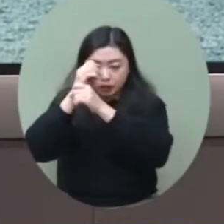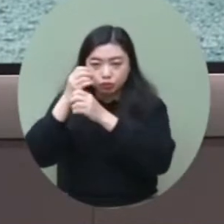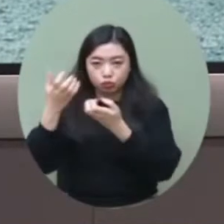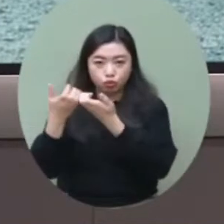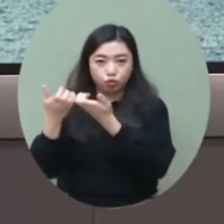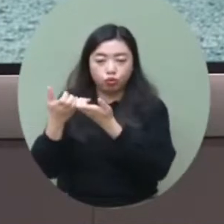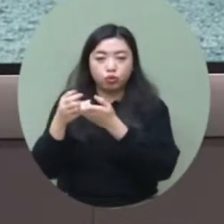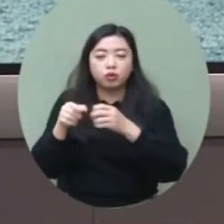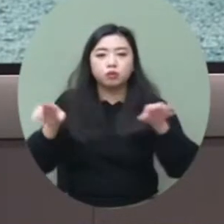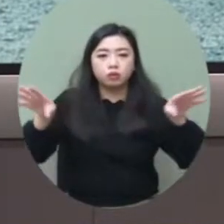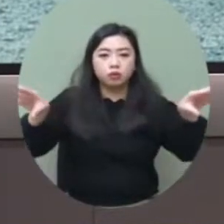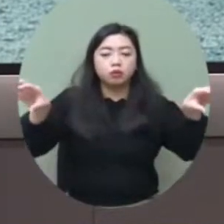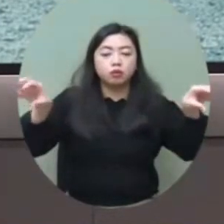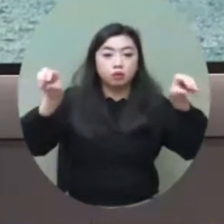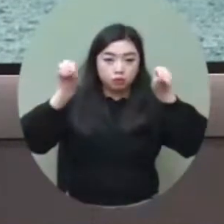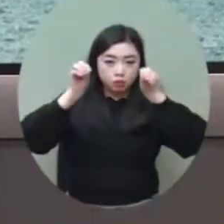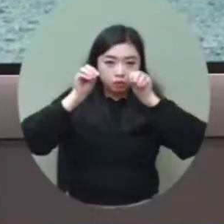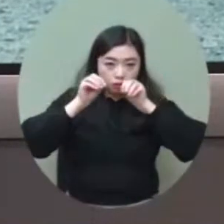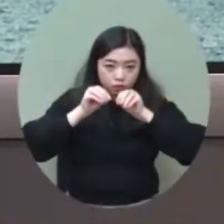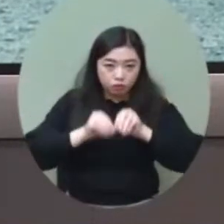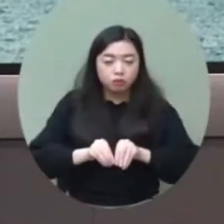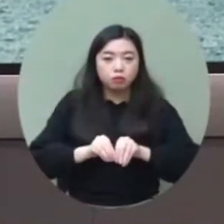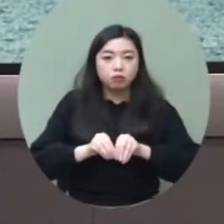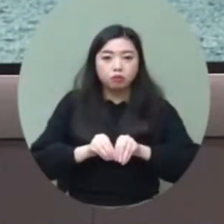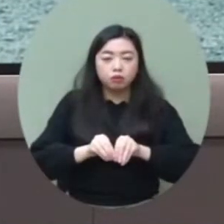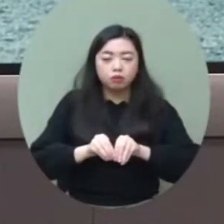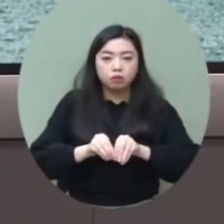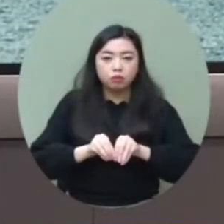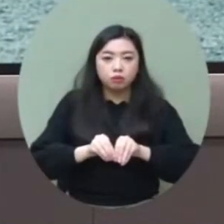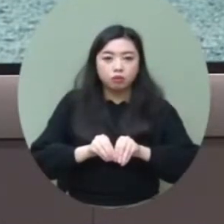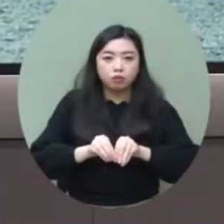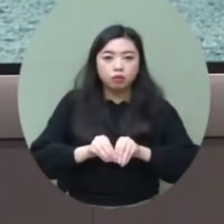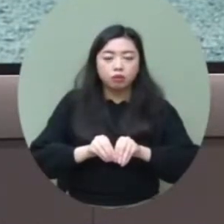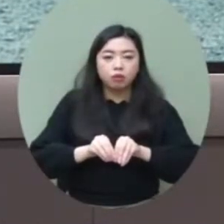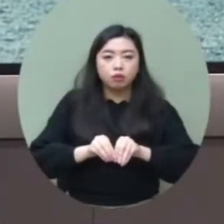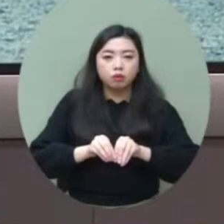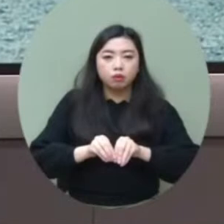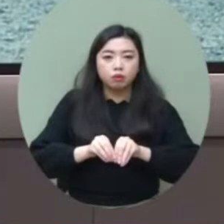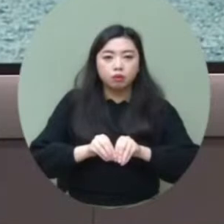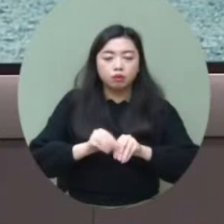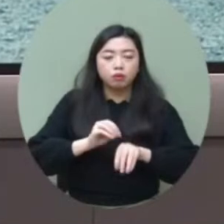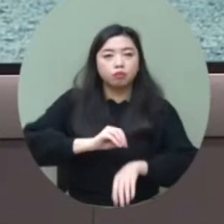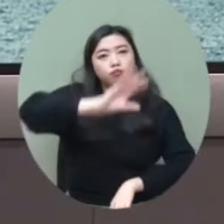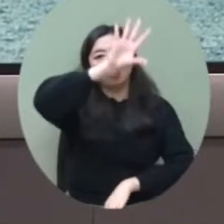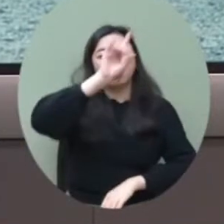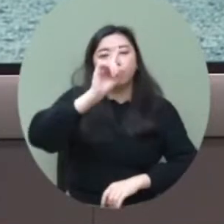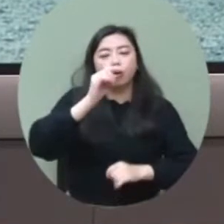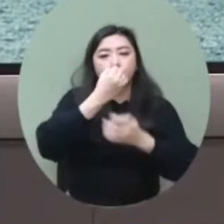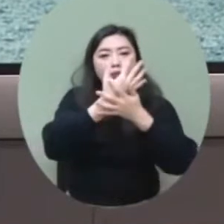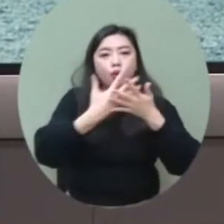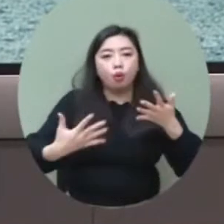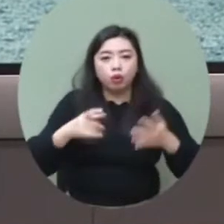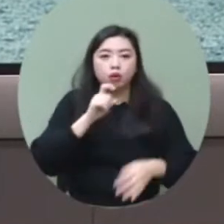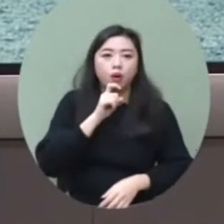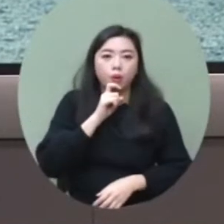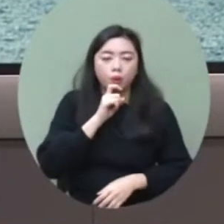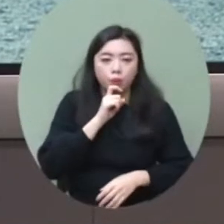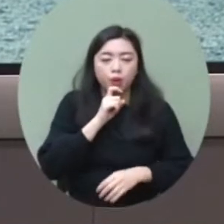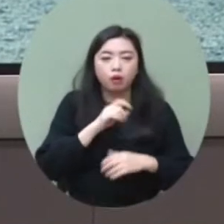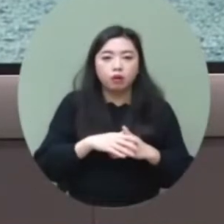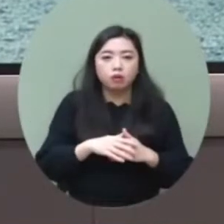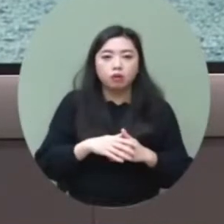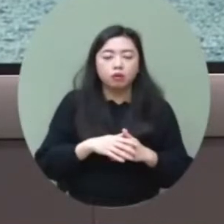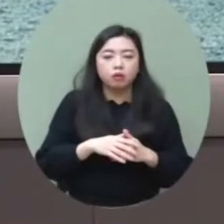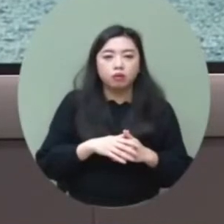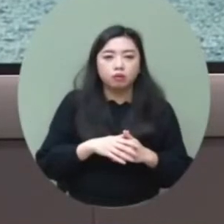an online platform. Almost in real time. So we will receive those cases in the notifications from